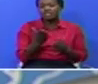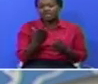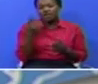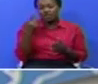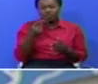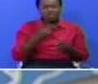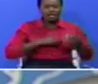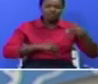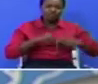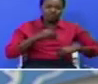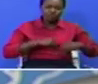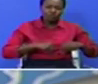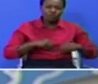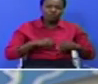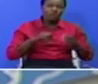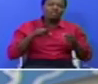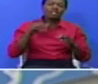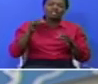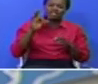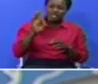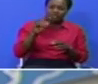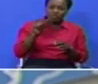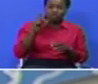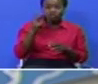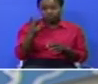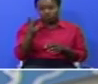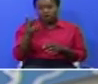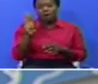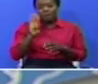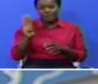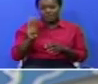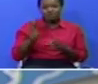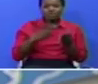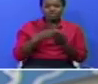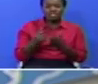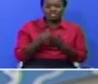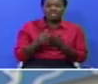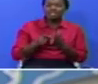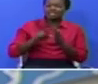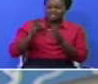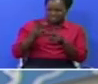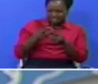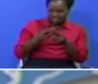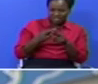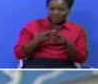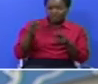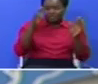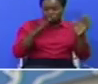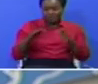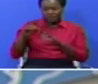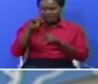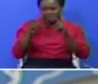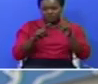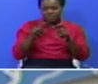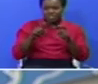alleged scandal involving at least 3.2 billion shillings in the ministry. In the latest parliamentary inquiry, the CS pointed the finger of blame